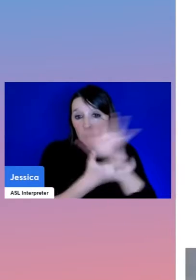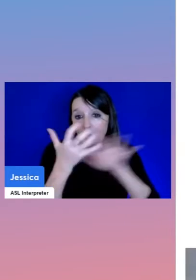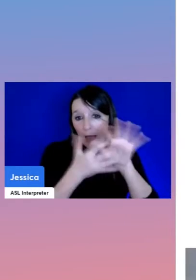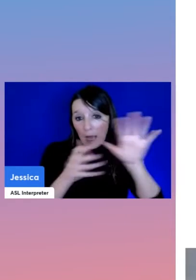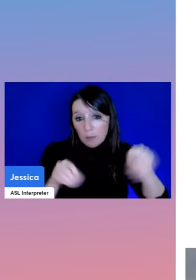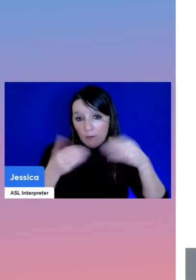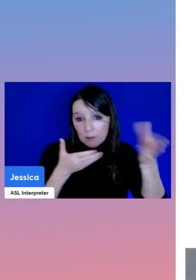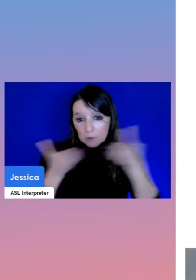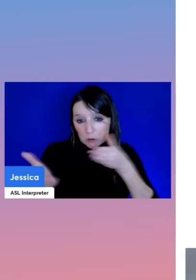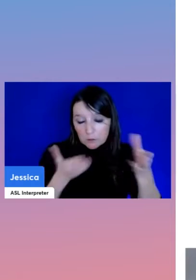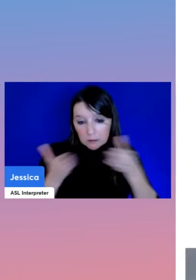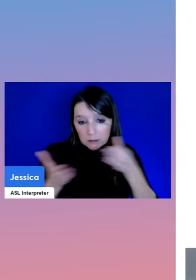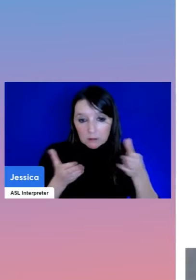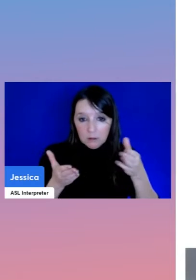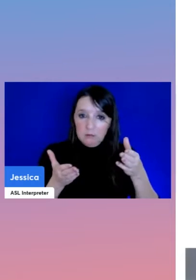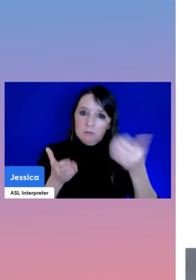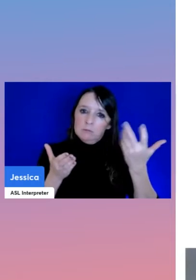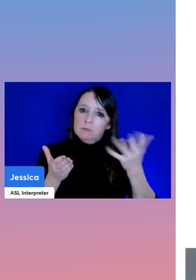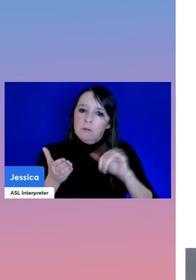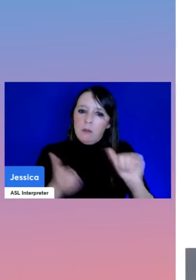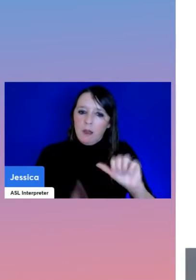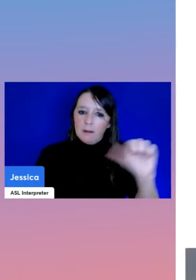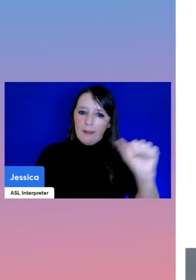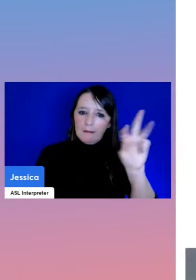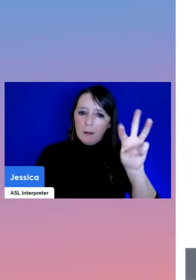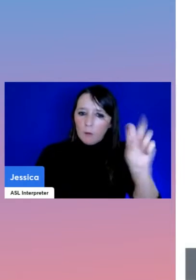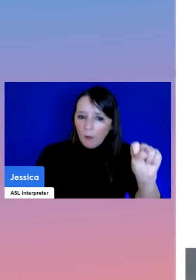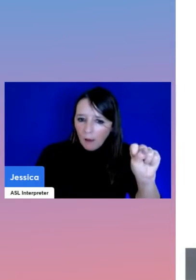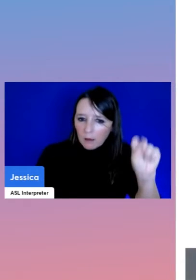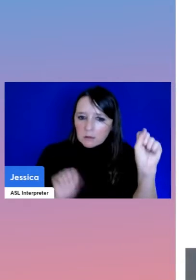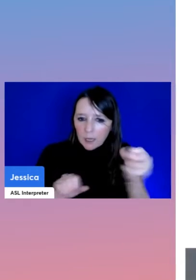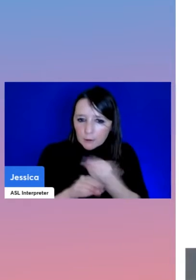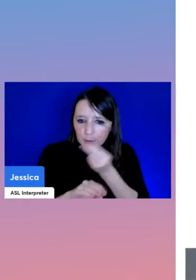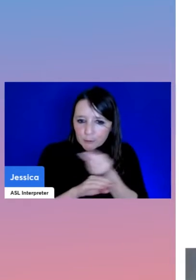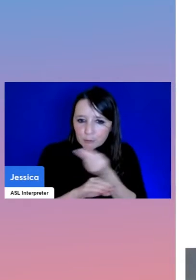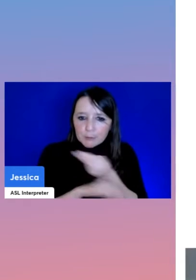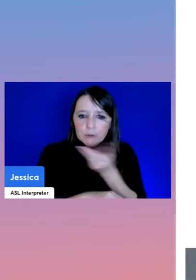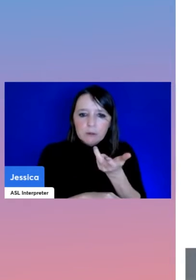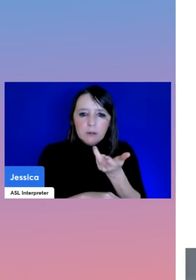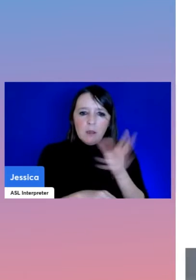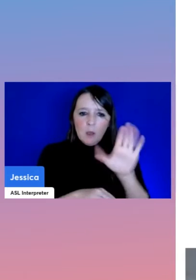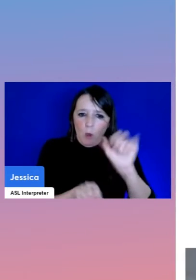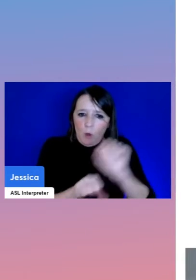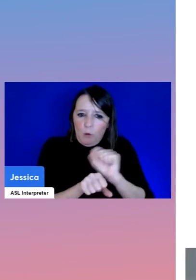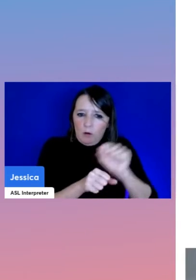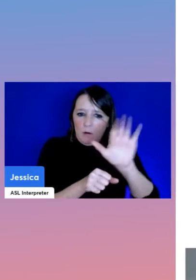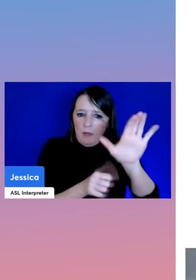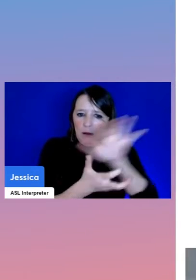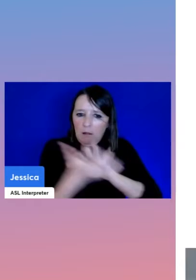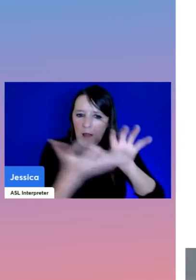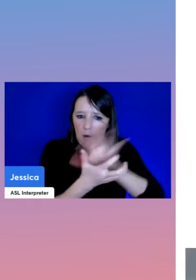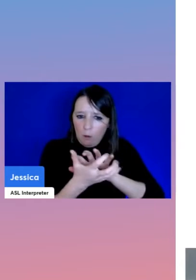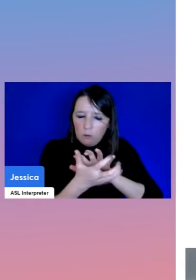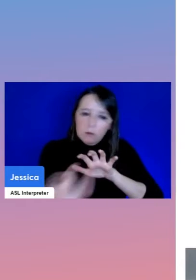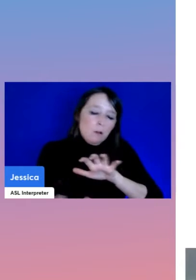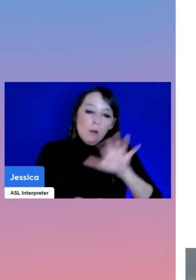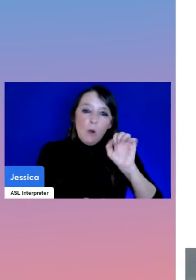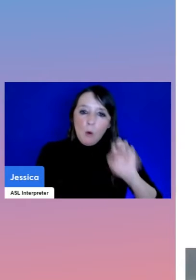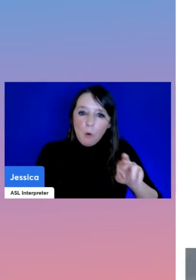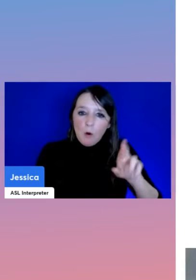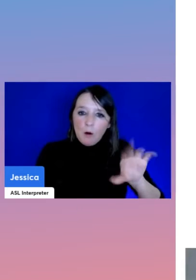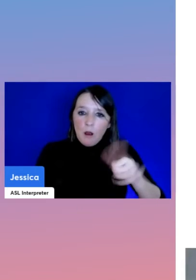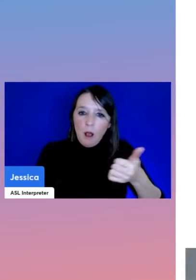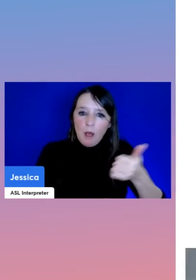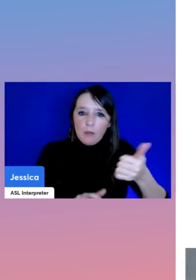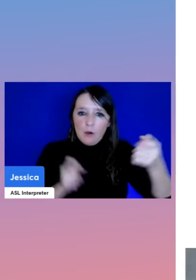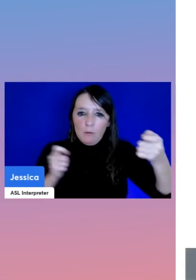Major cloud providers like AWS, Azure, GCP, or AliCloud offer cryptographic key management systems which